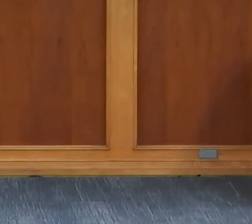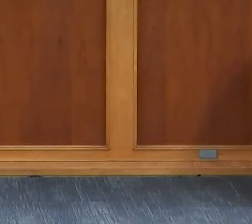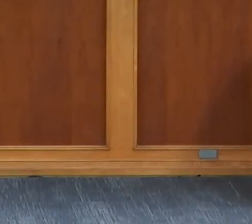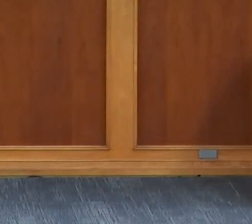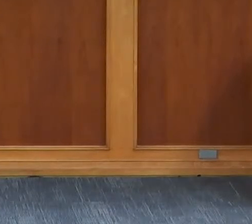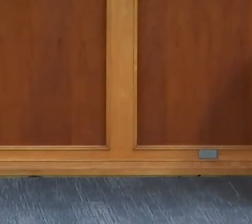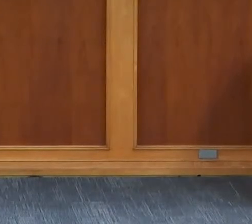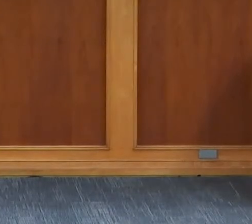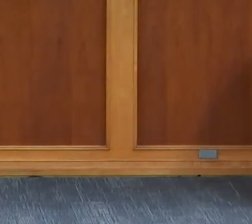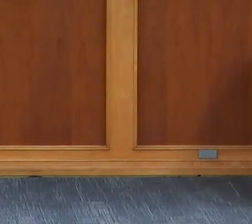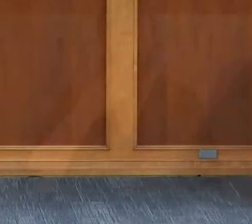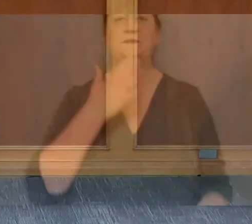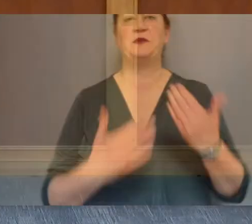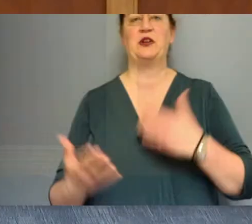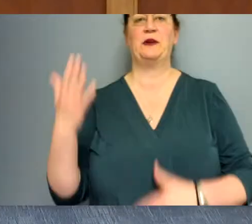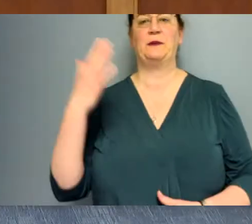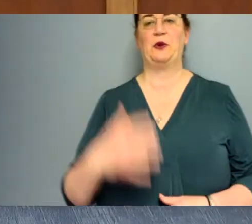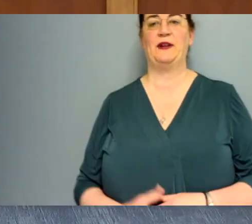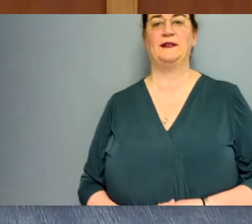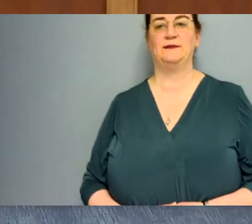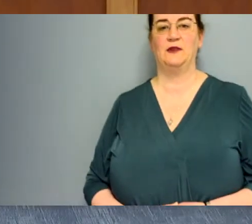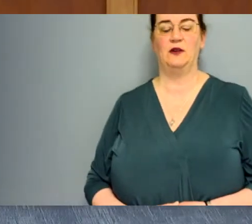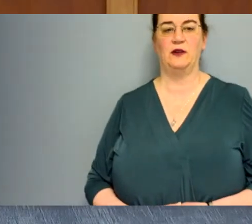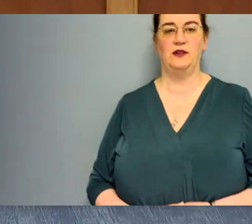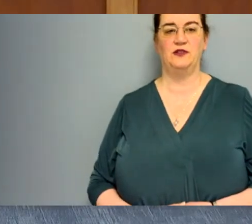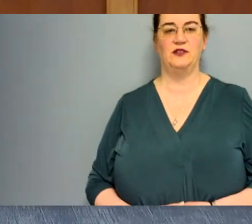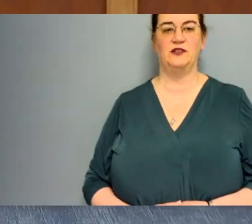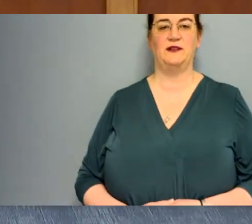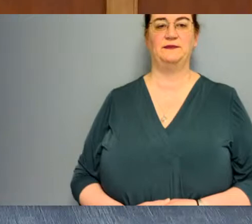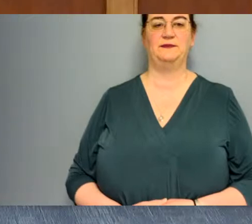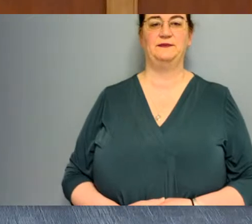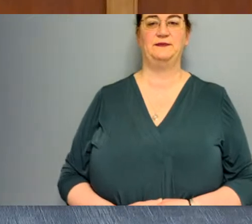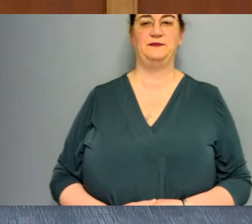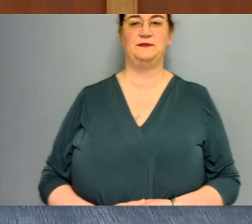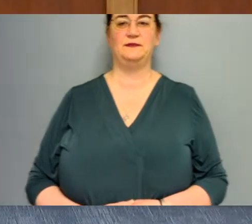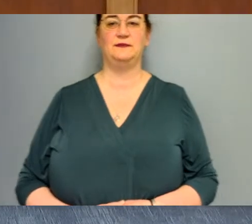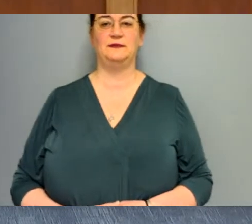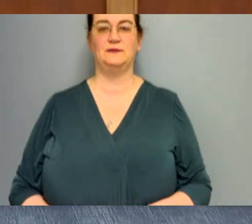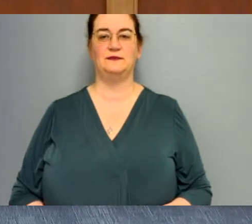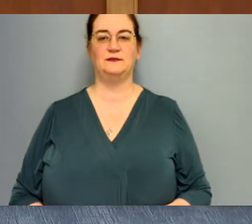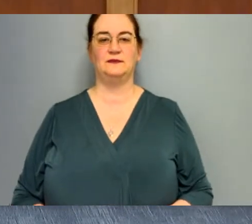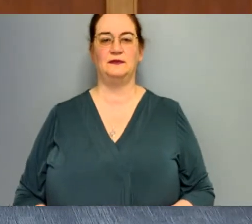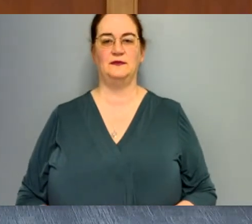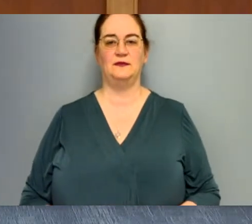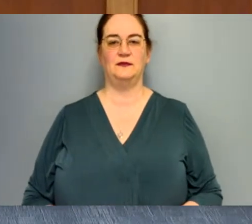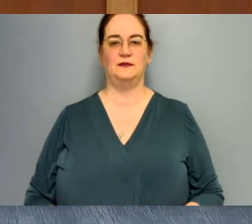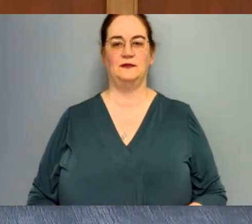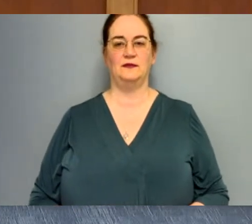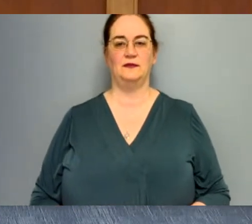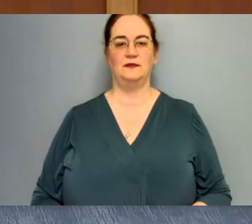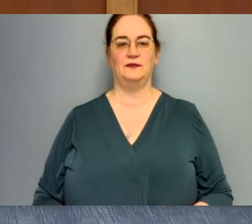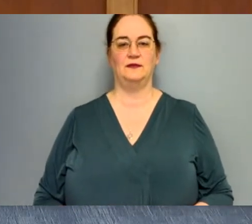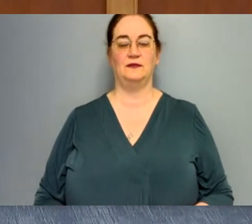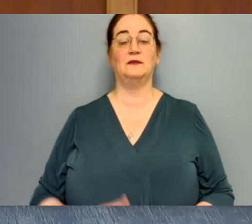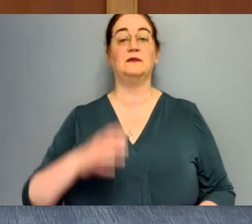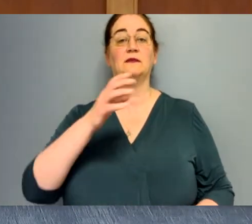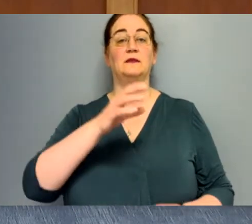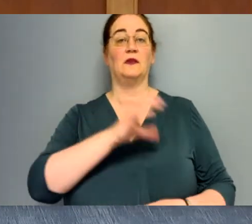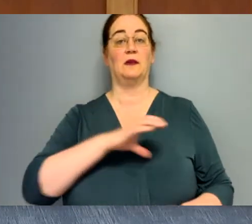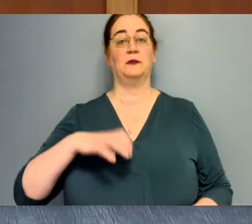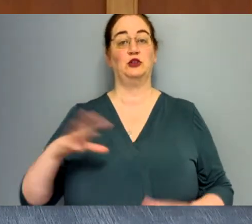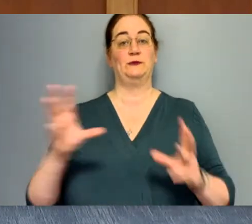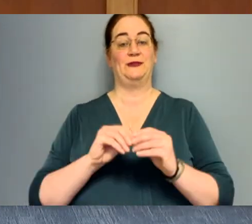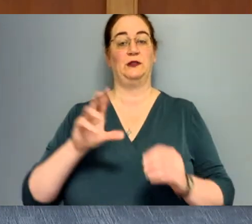Okay, good morning. Welcome to the Commissioners' meeting for November 2nd, 2022. We're going to begin with the Pledge of